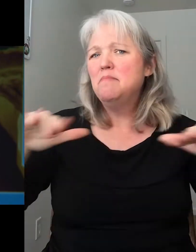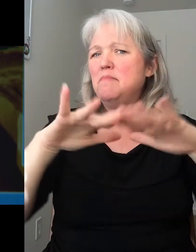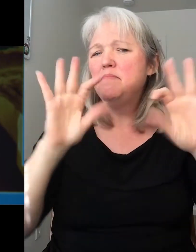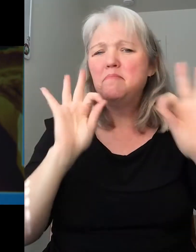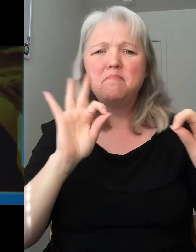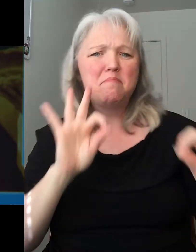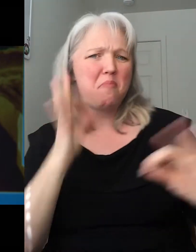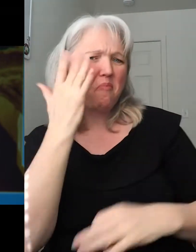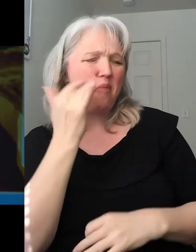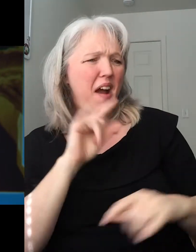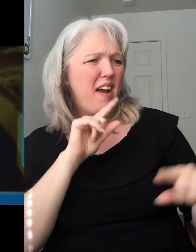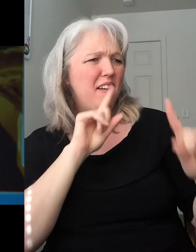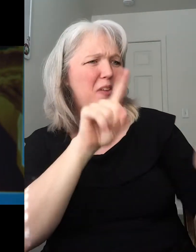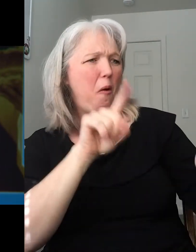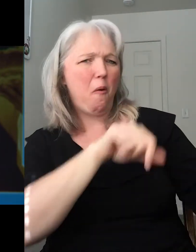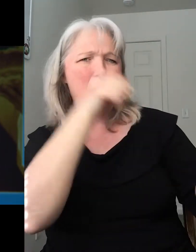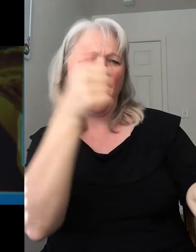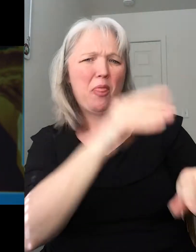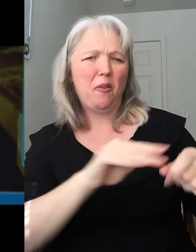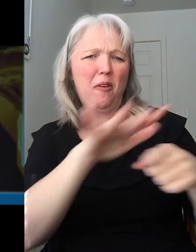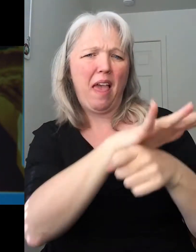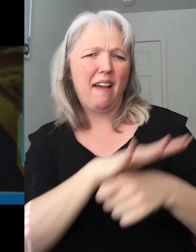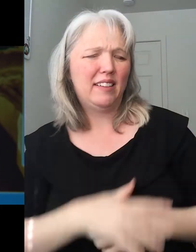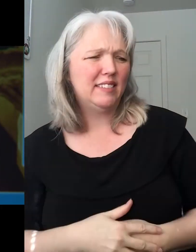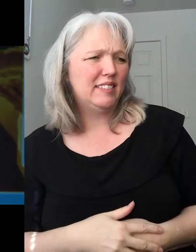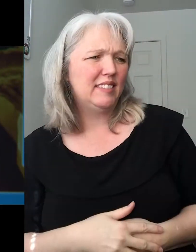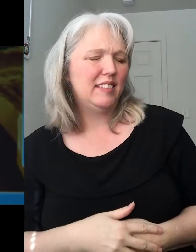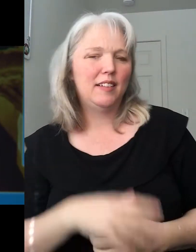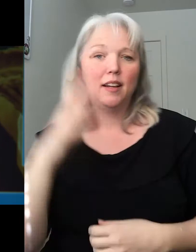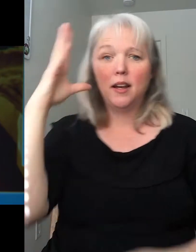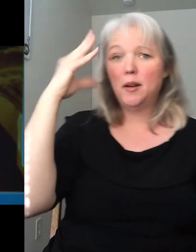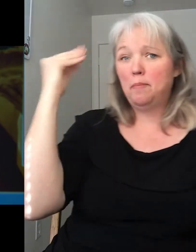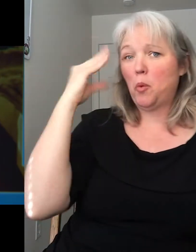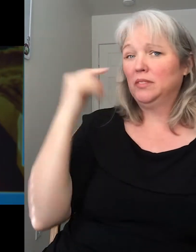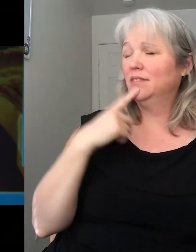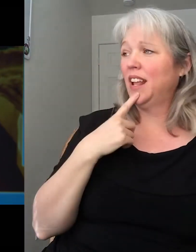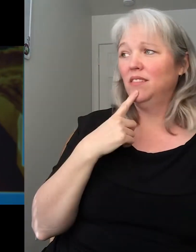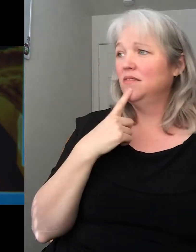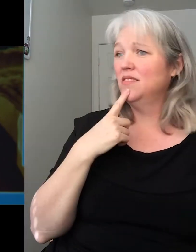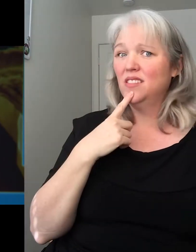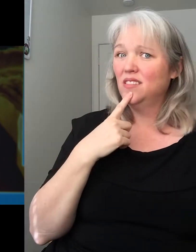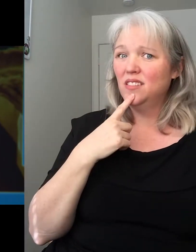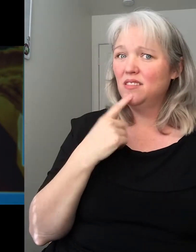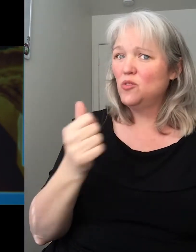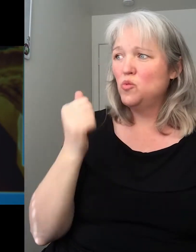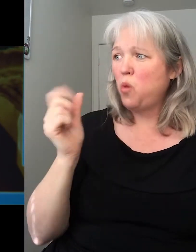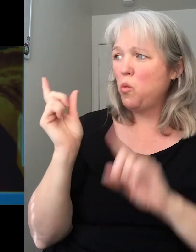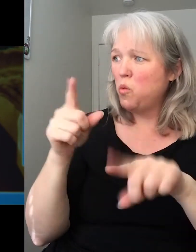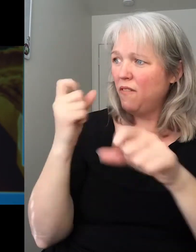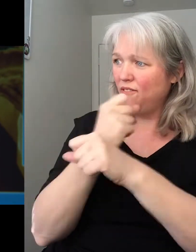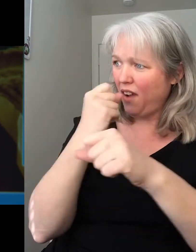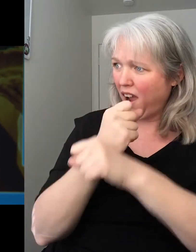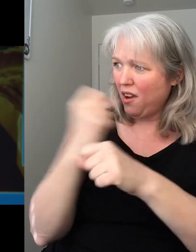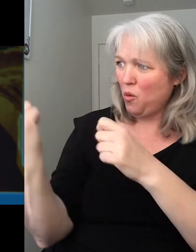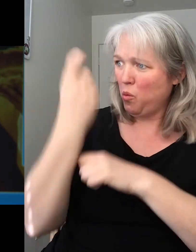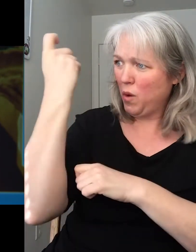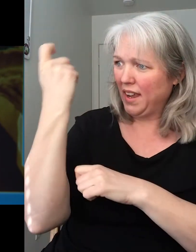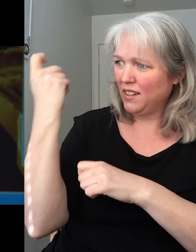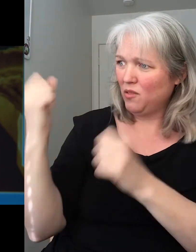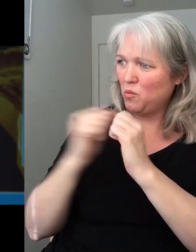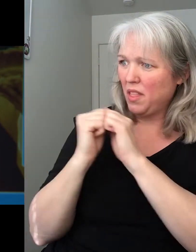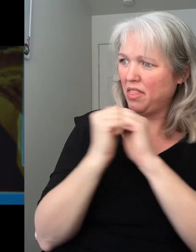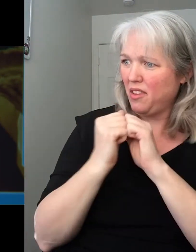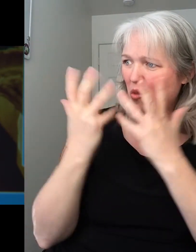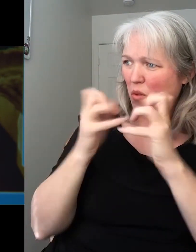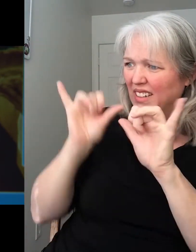pasture around. Why would we go somewhere else? And Moses said, you won't go fight and win this battle with us?